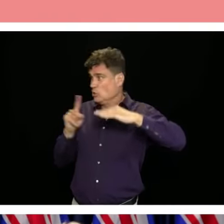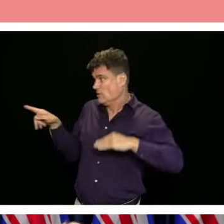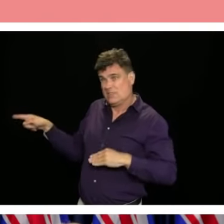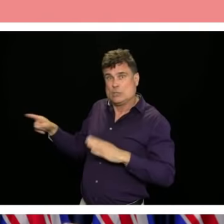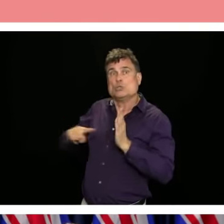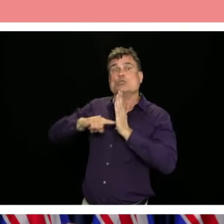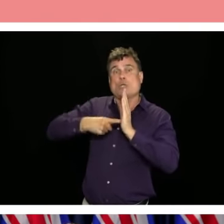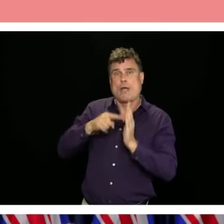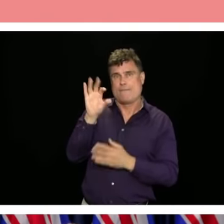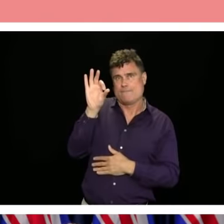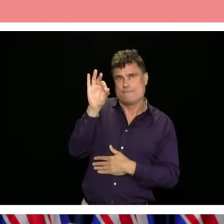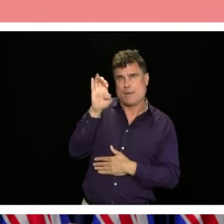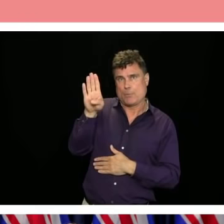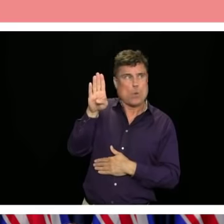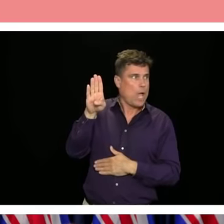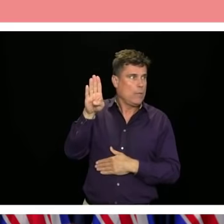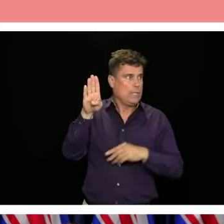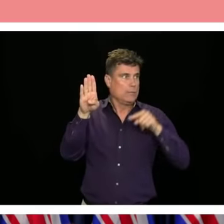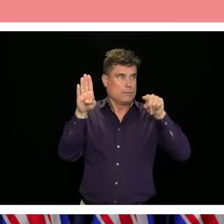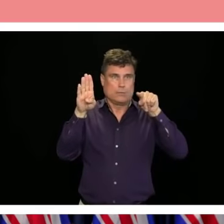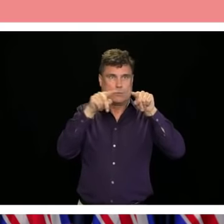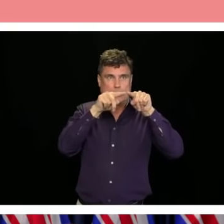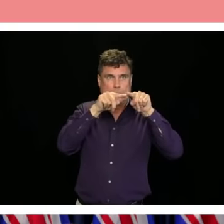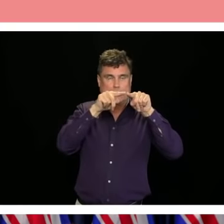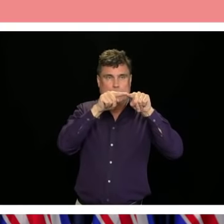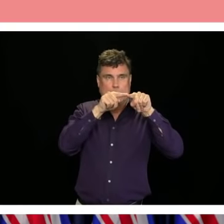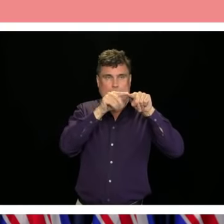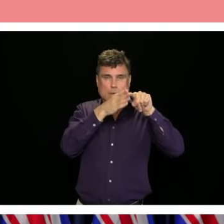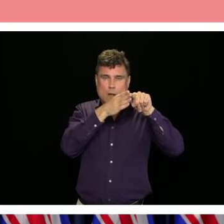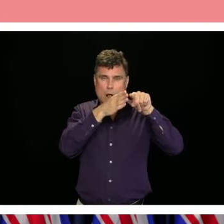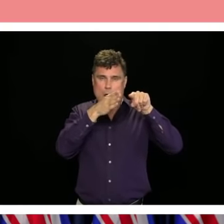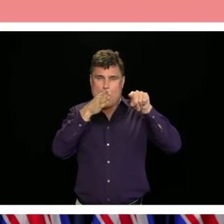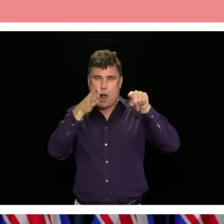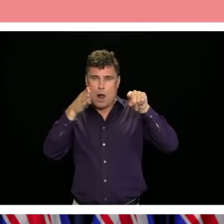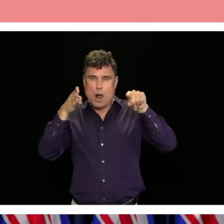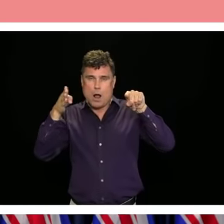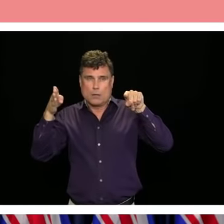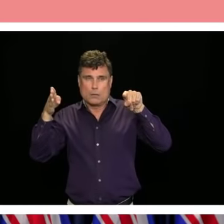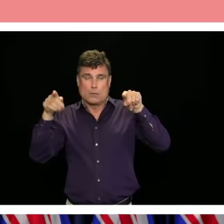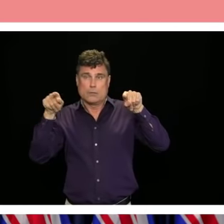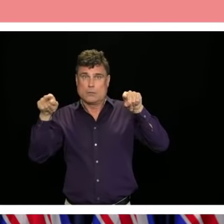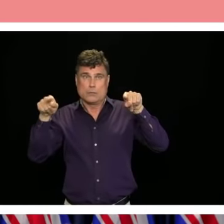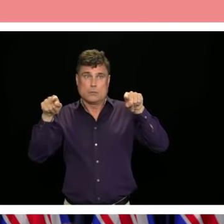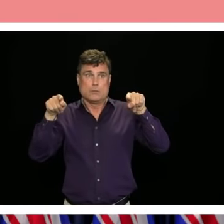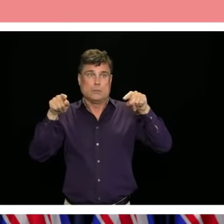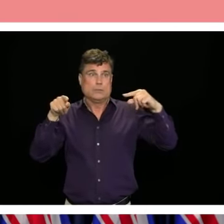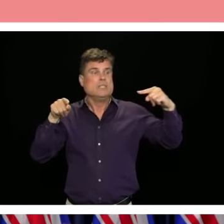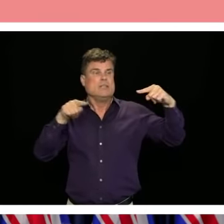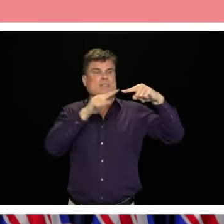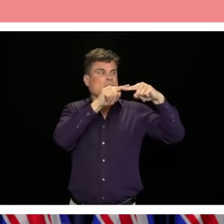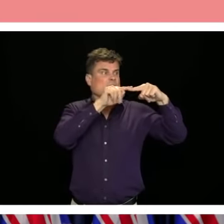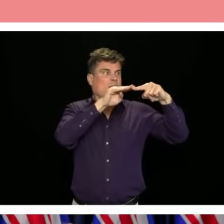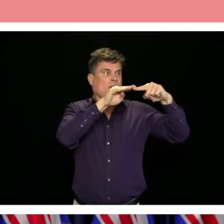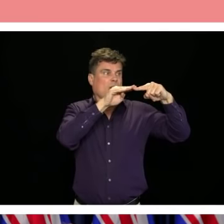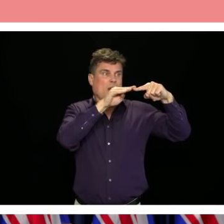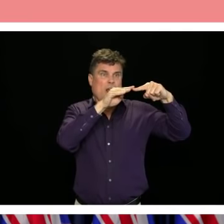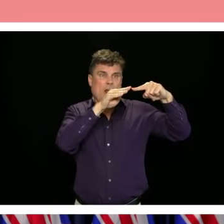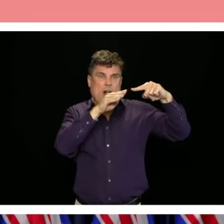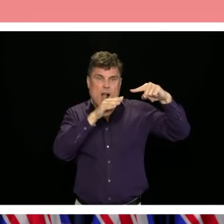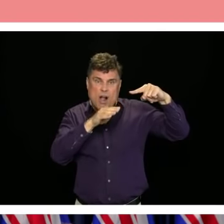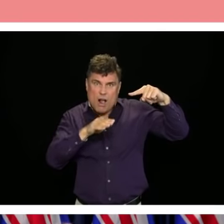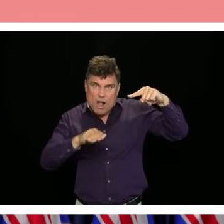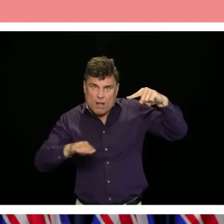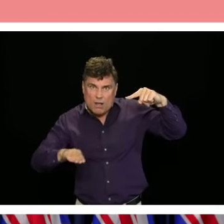pre-restrictions or public health measures that were enacted in March. And this tells us that we continue to gradually increase